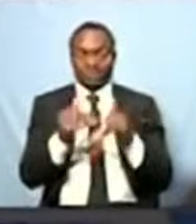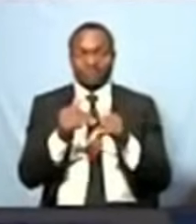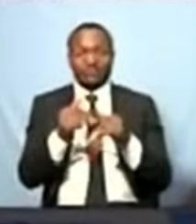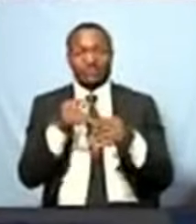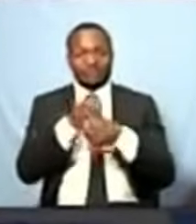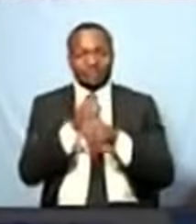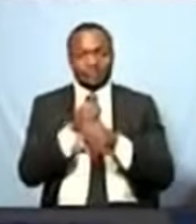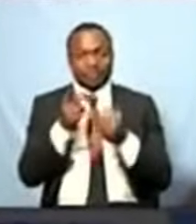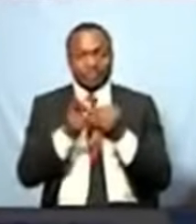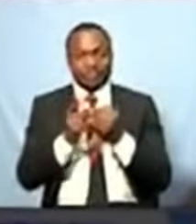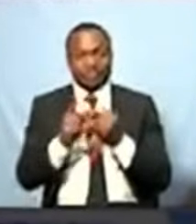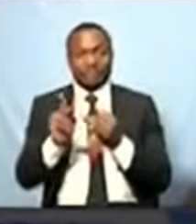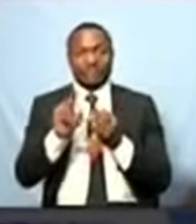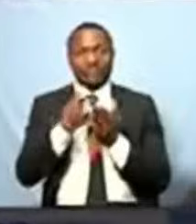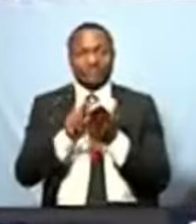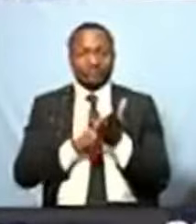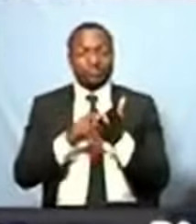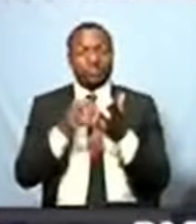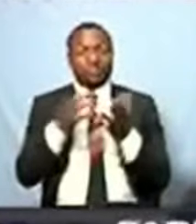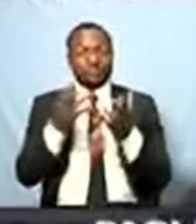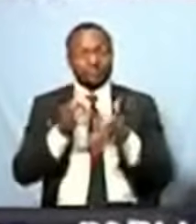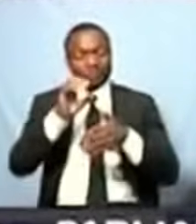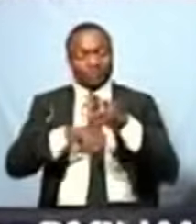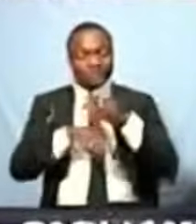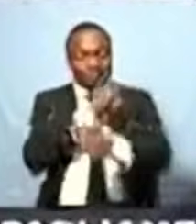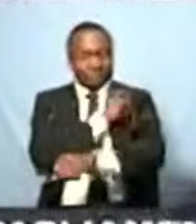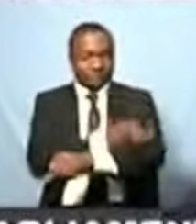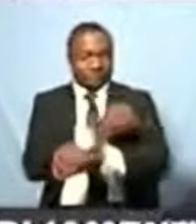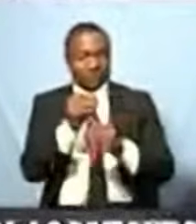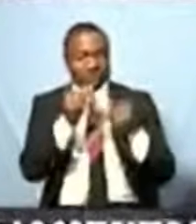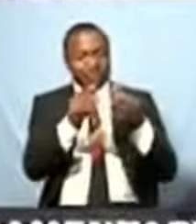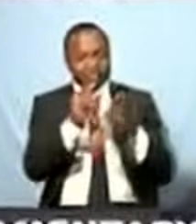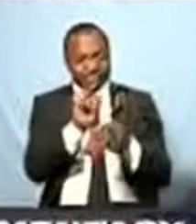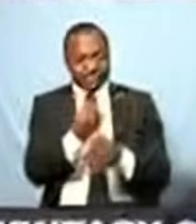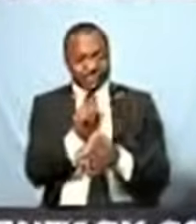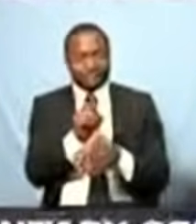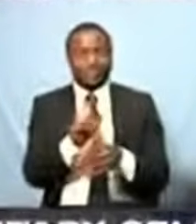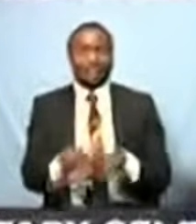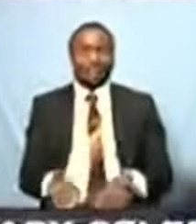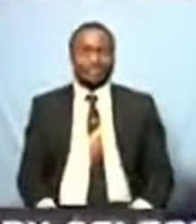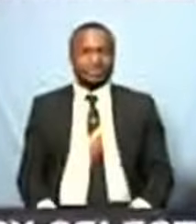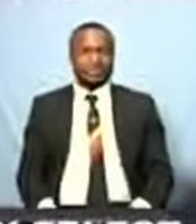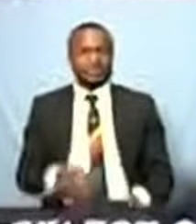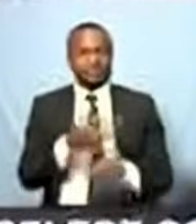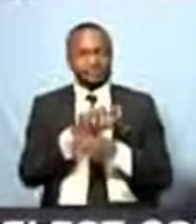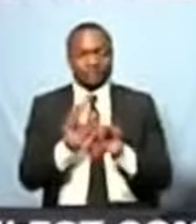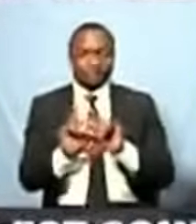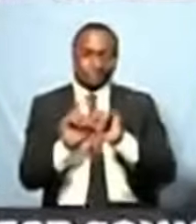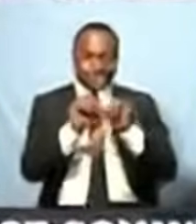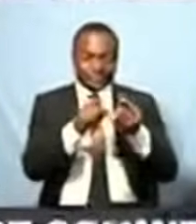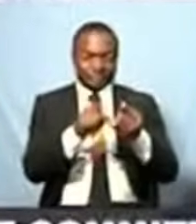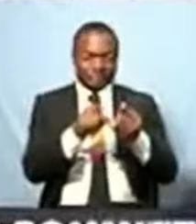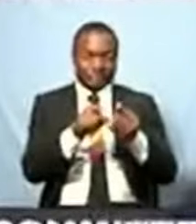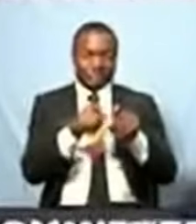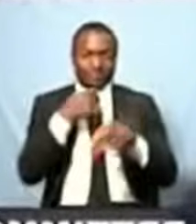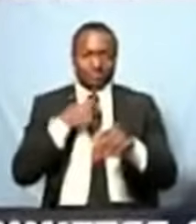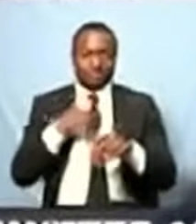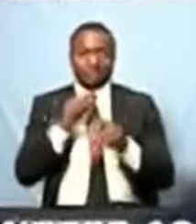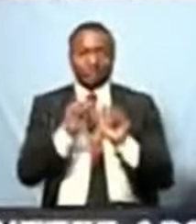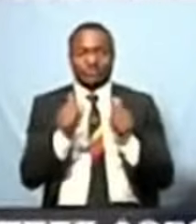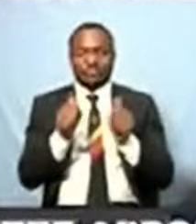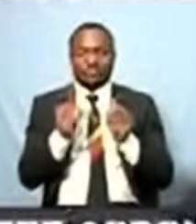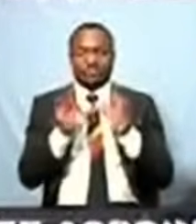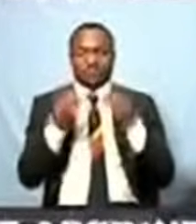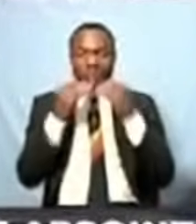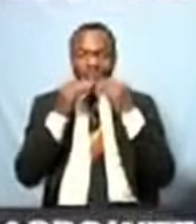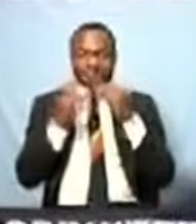our report. Mr. Liwali, I would like to lift the immunity conferred on you, and you are free to go, and we wish you well as a committee.